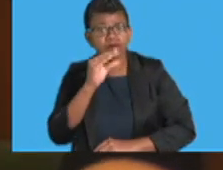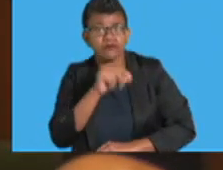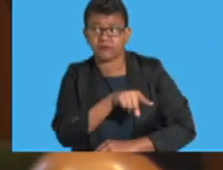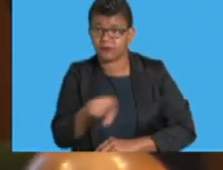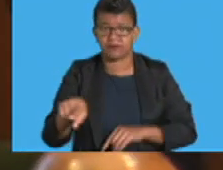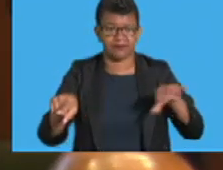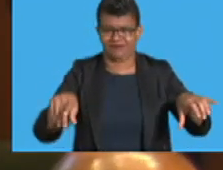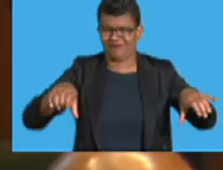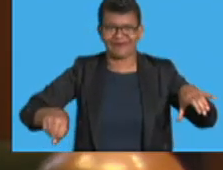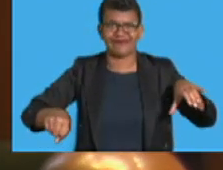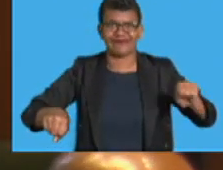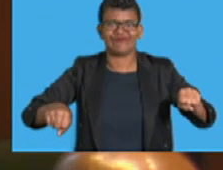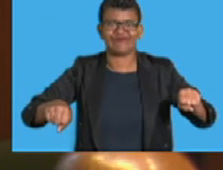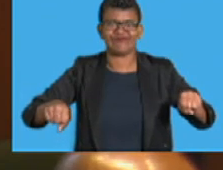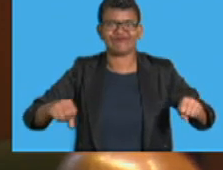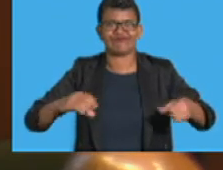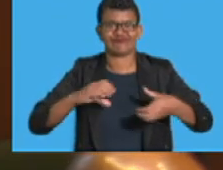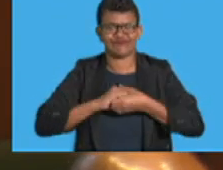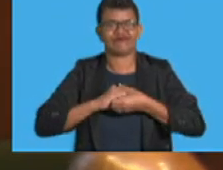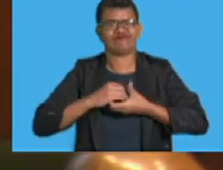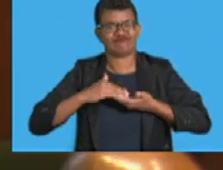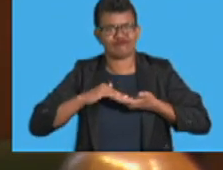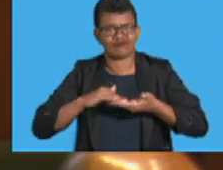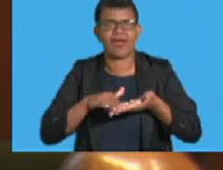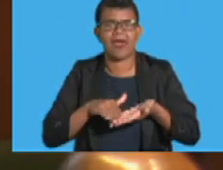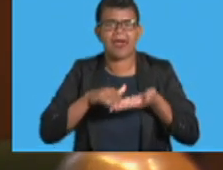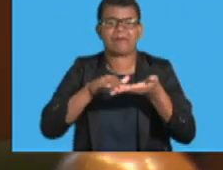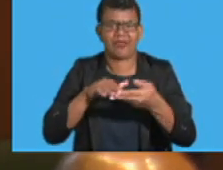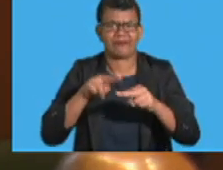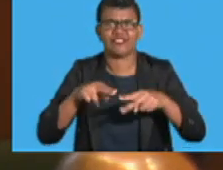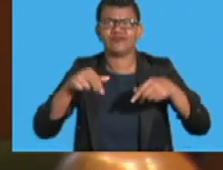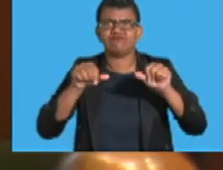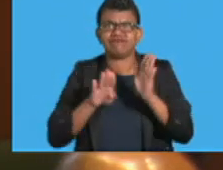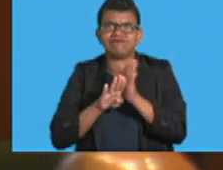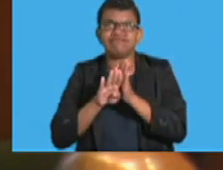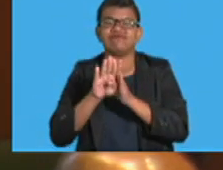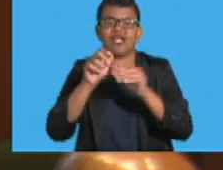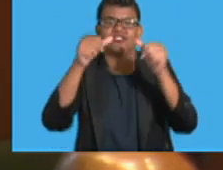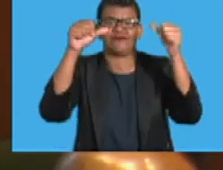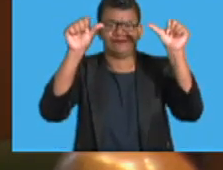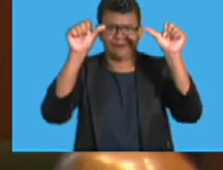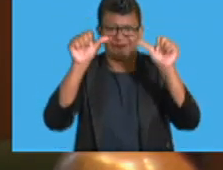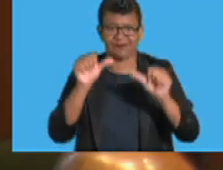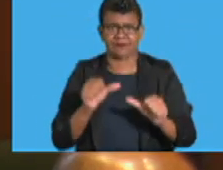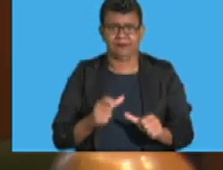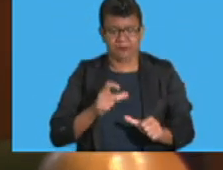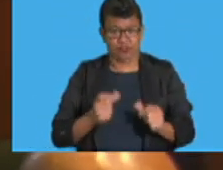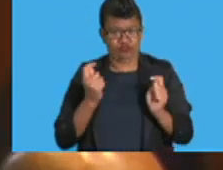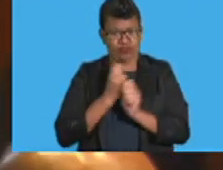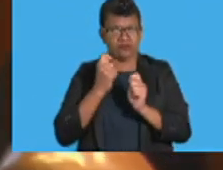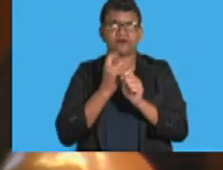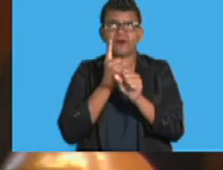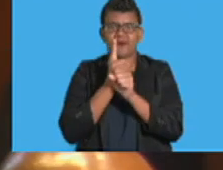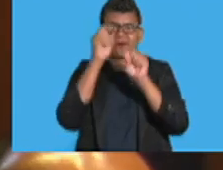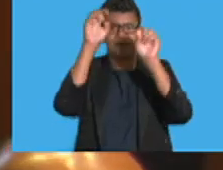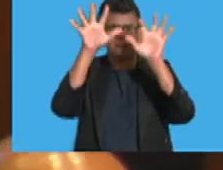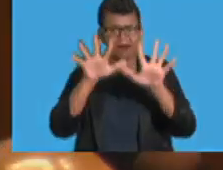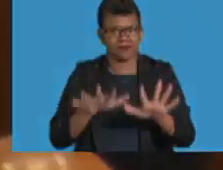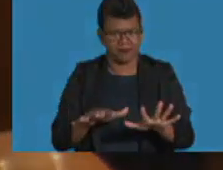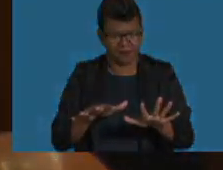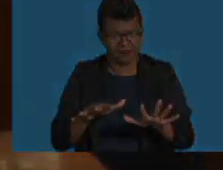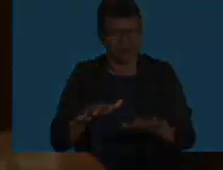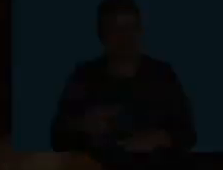interest and to adhere to higher standards of collective and personal conduct. May God bless us all.